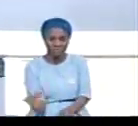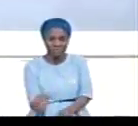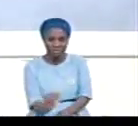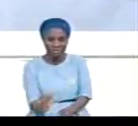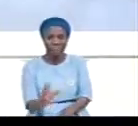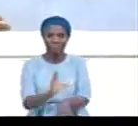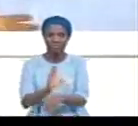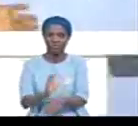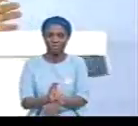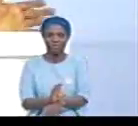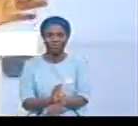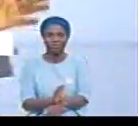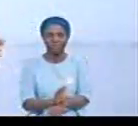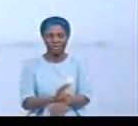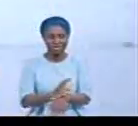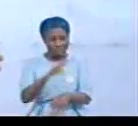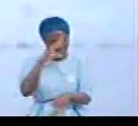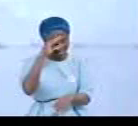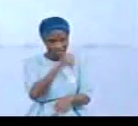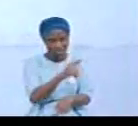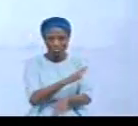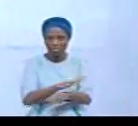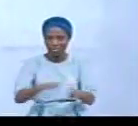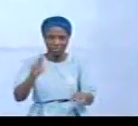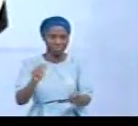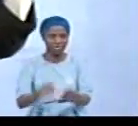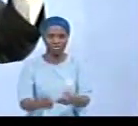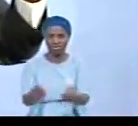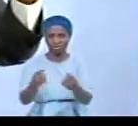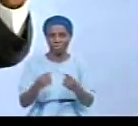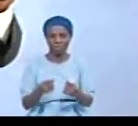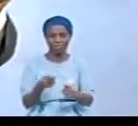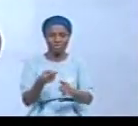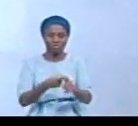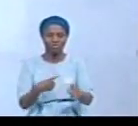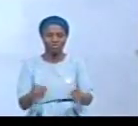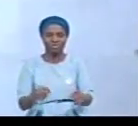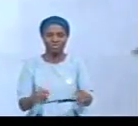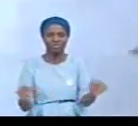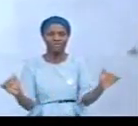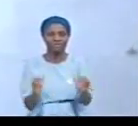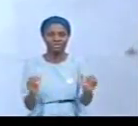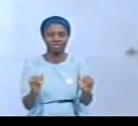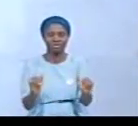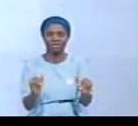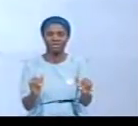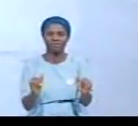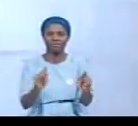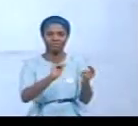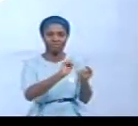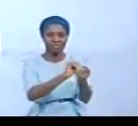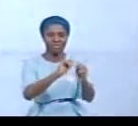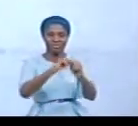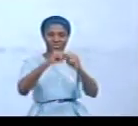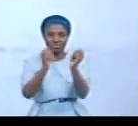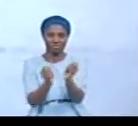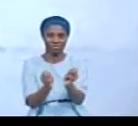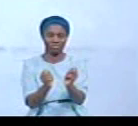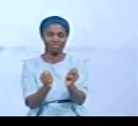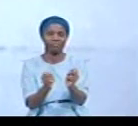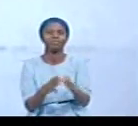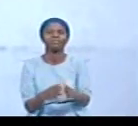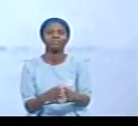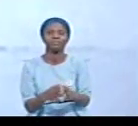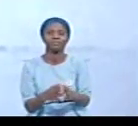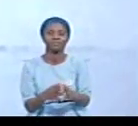It doesn't have to come from the same background. The man, the woman can have the same